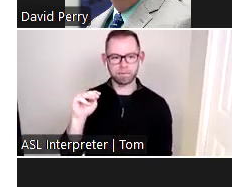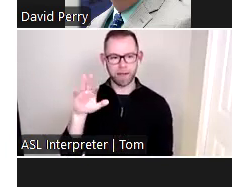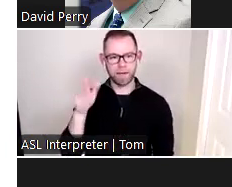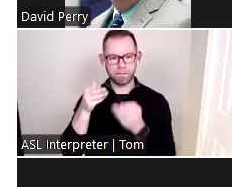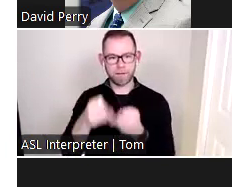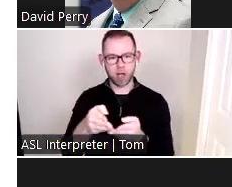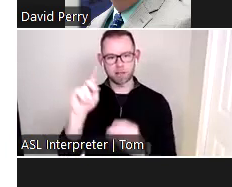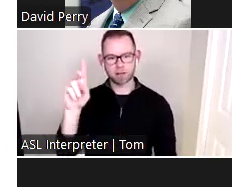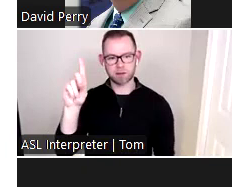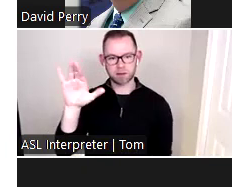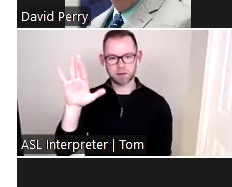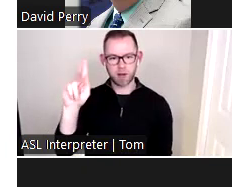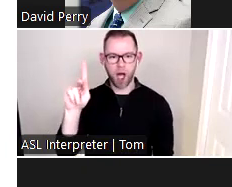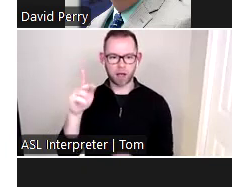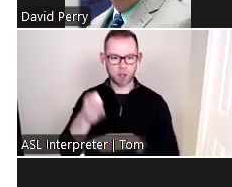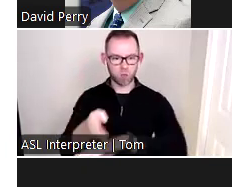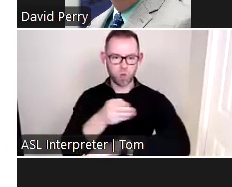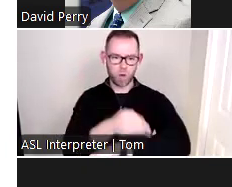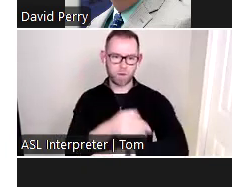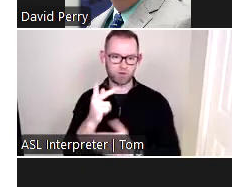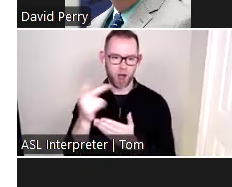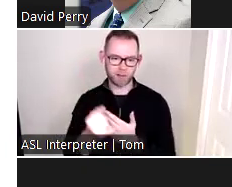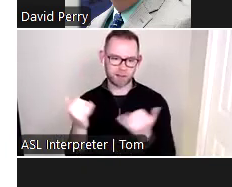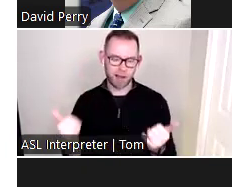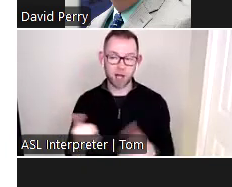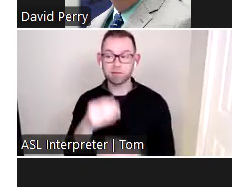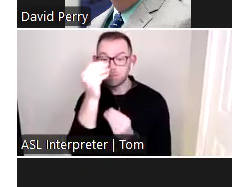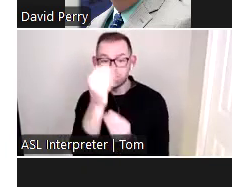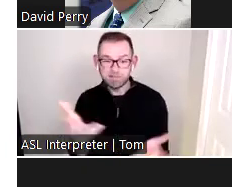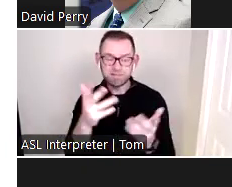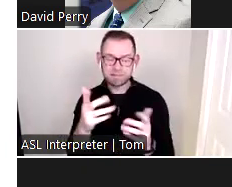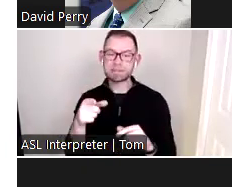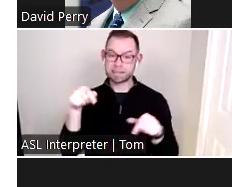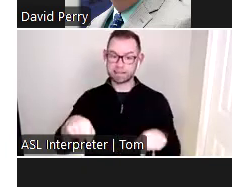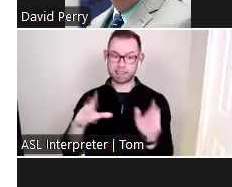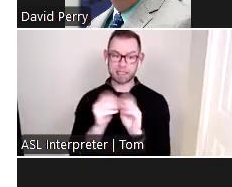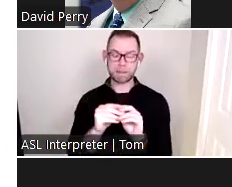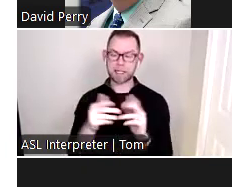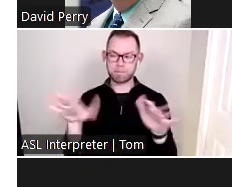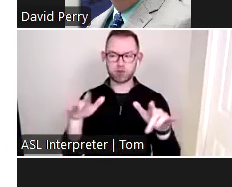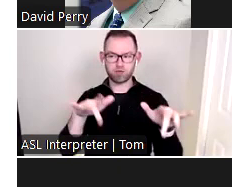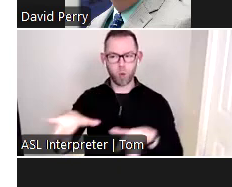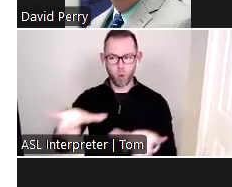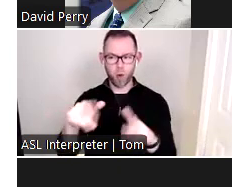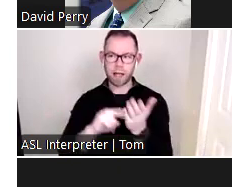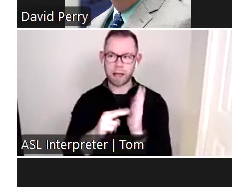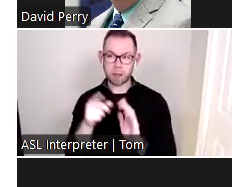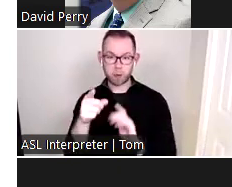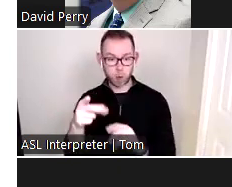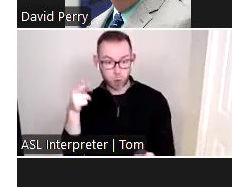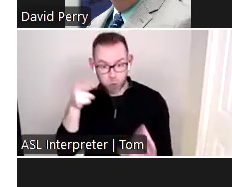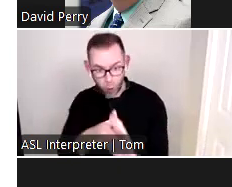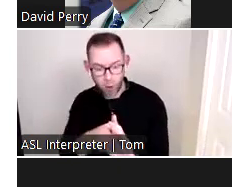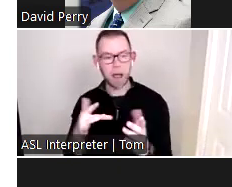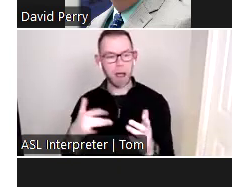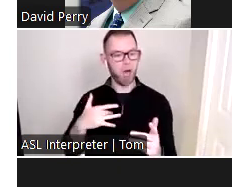is being recorded, and by remaining on this webinar, you are acknowledging that you are comfortable with being recorded as a